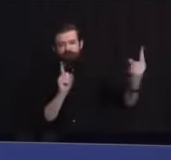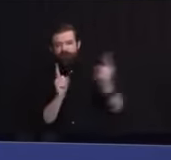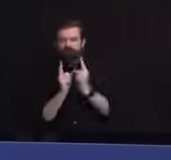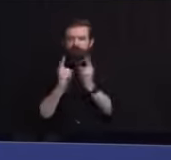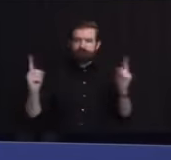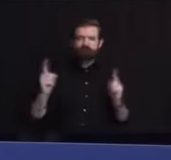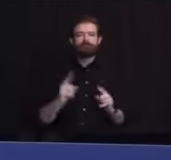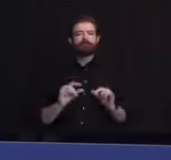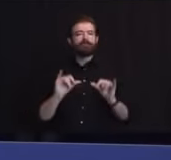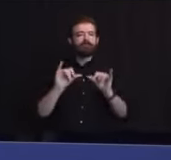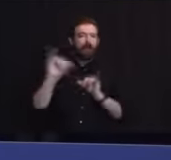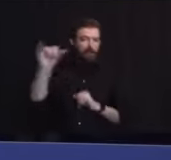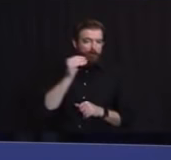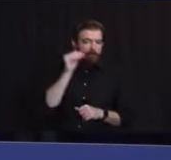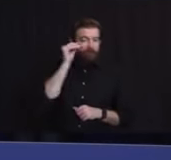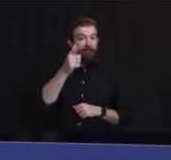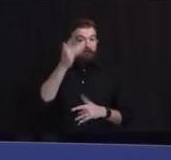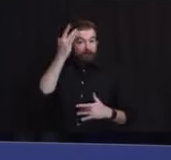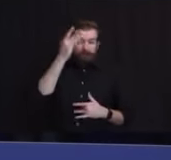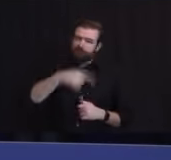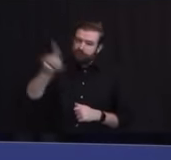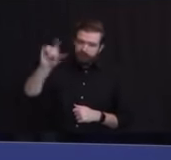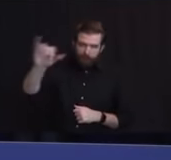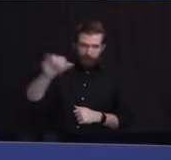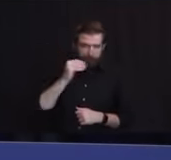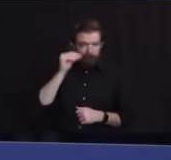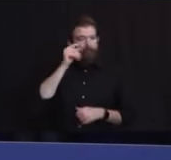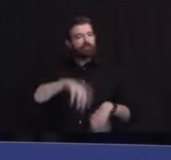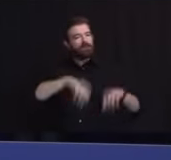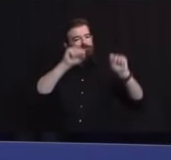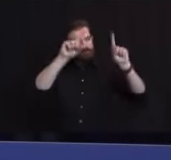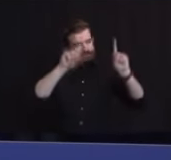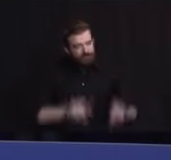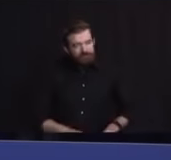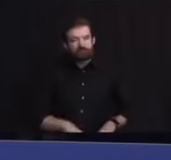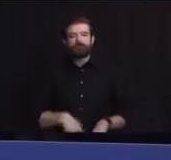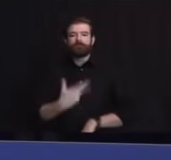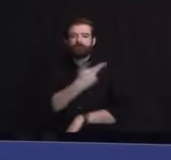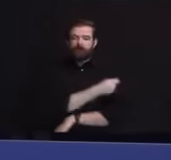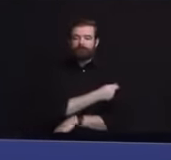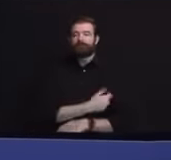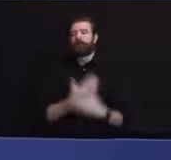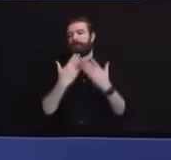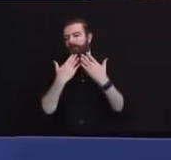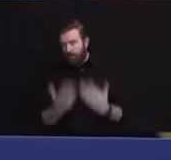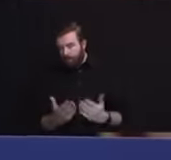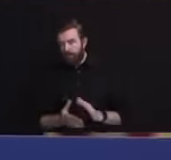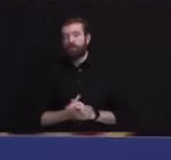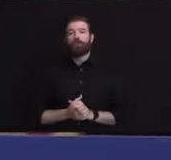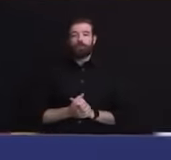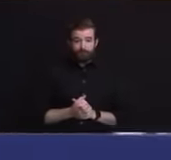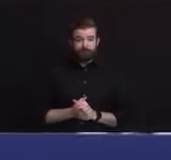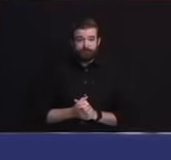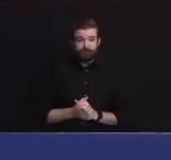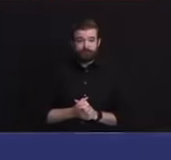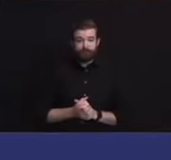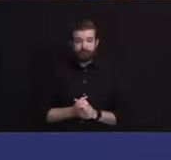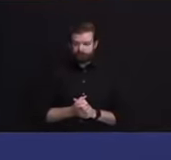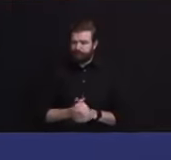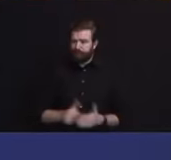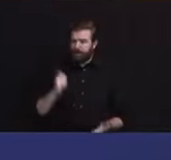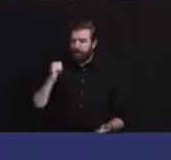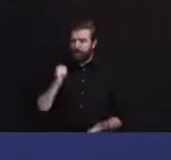sick, get tested, and let's get vaccinated, NJ. Thank you. Amen to all. Thank you,